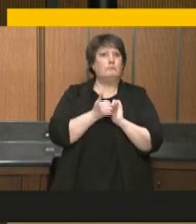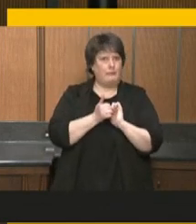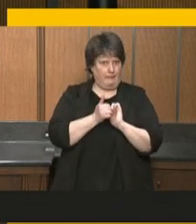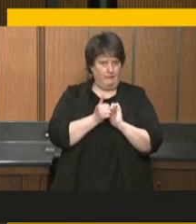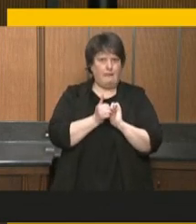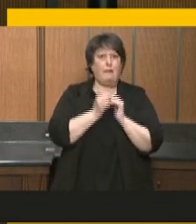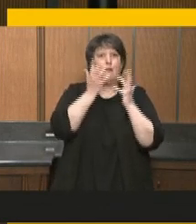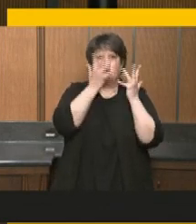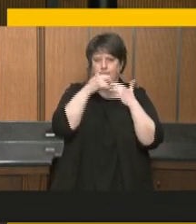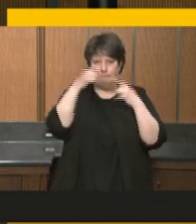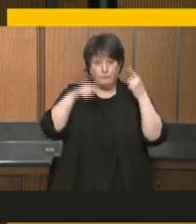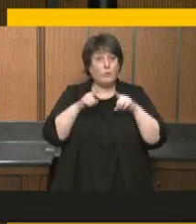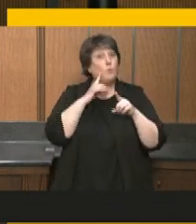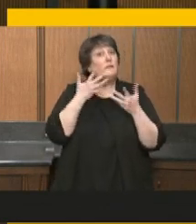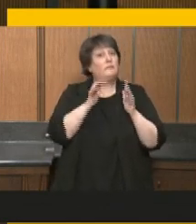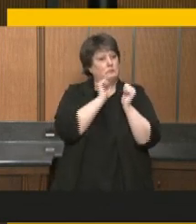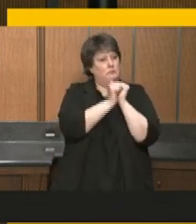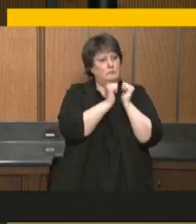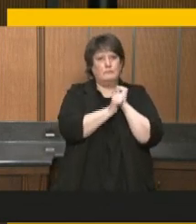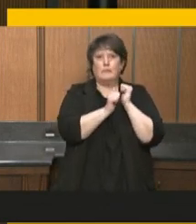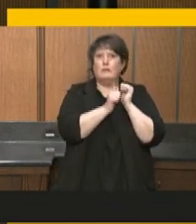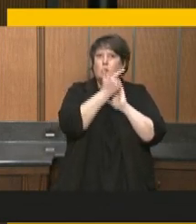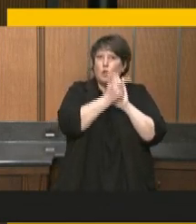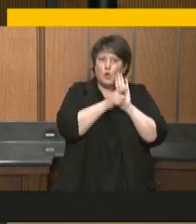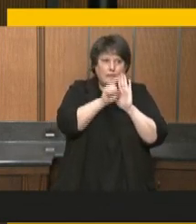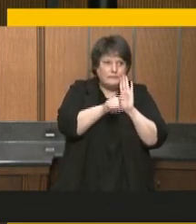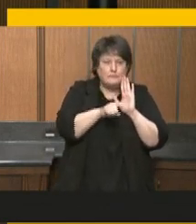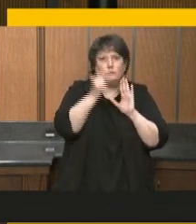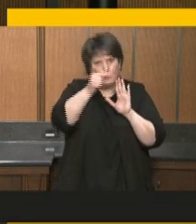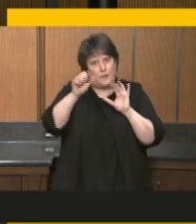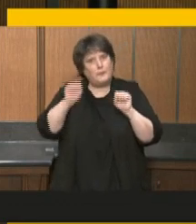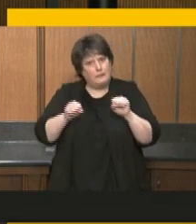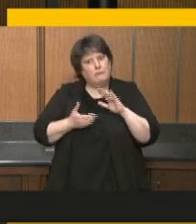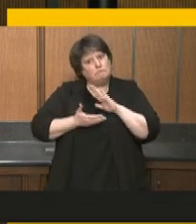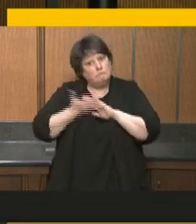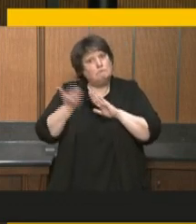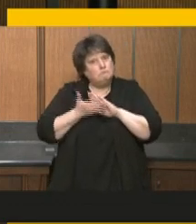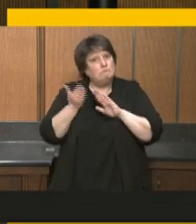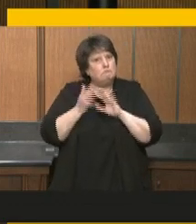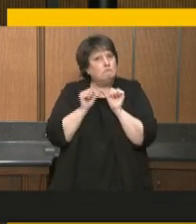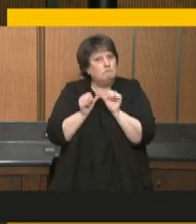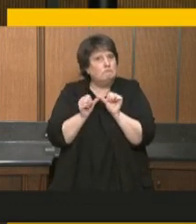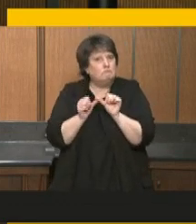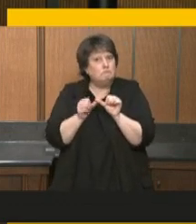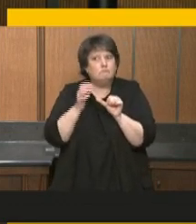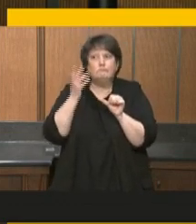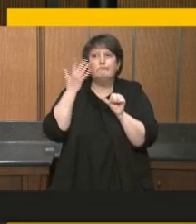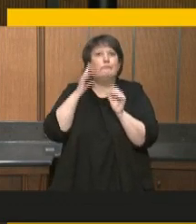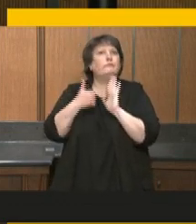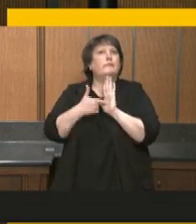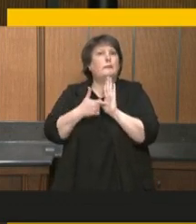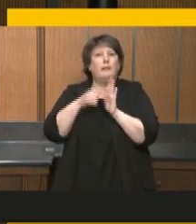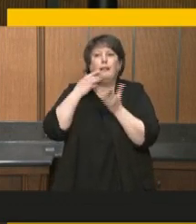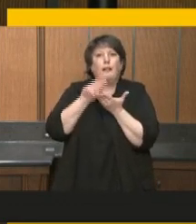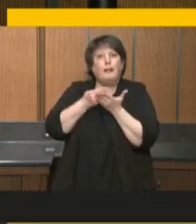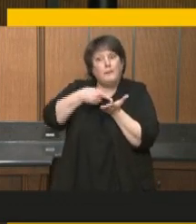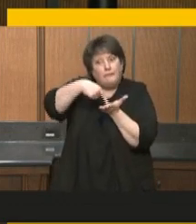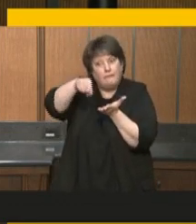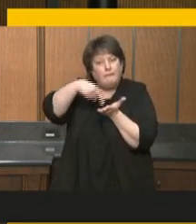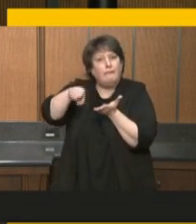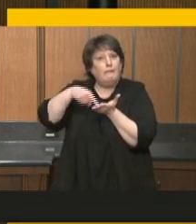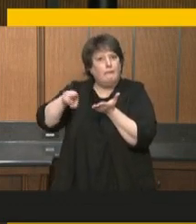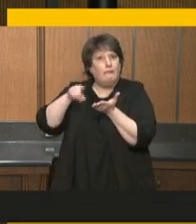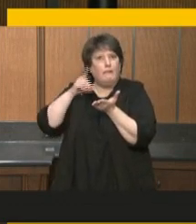adopted the bills required so that the government could continue to pay out money that's important for the